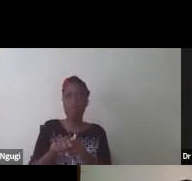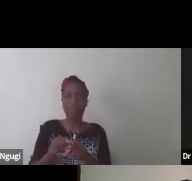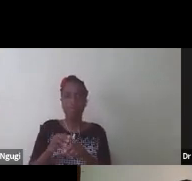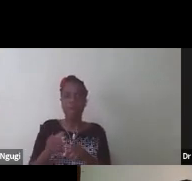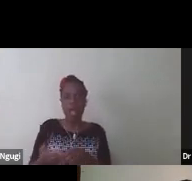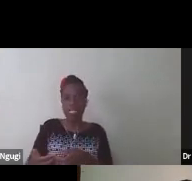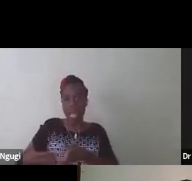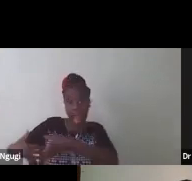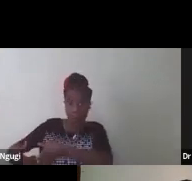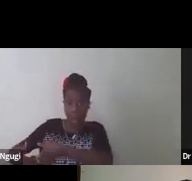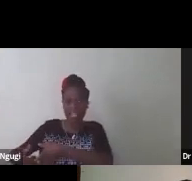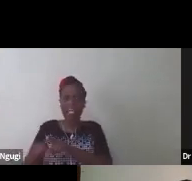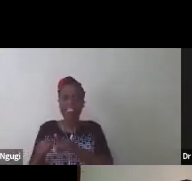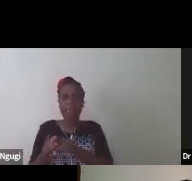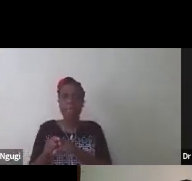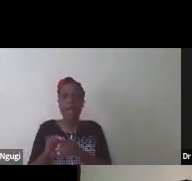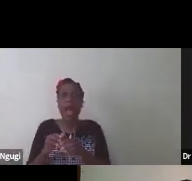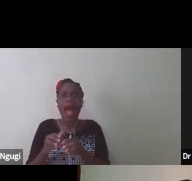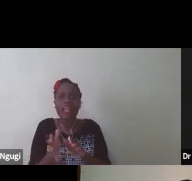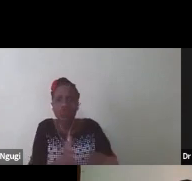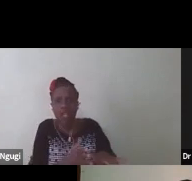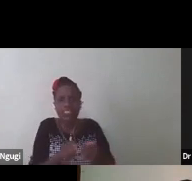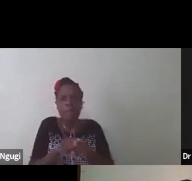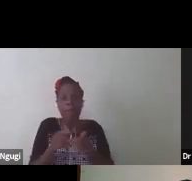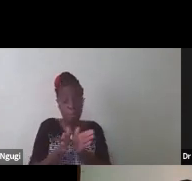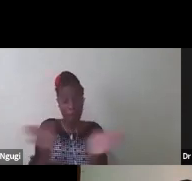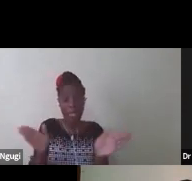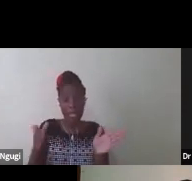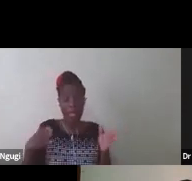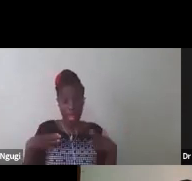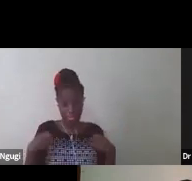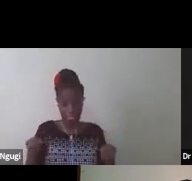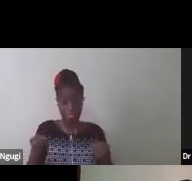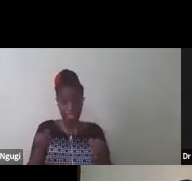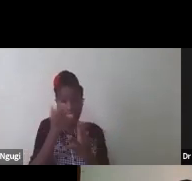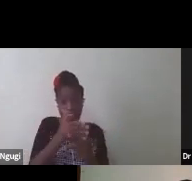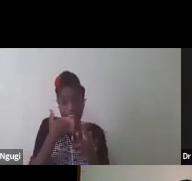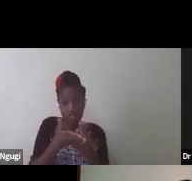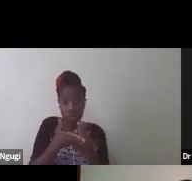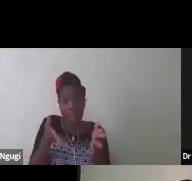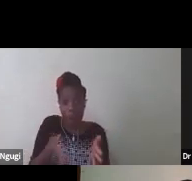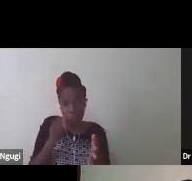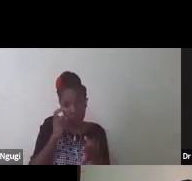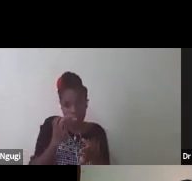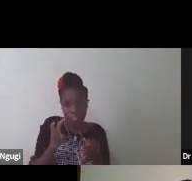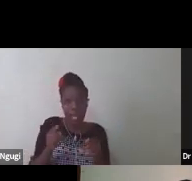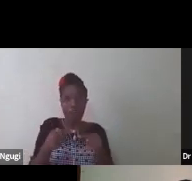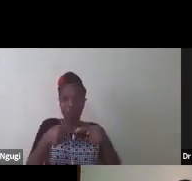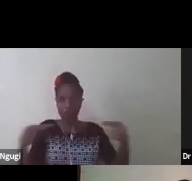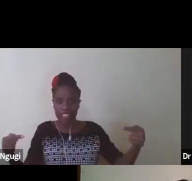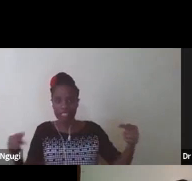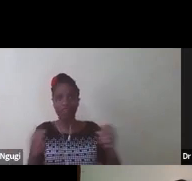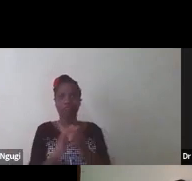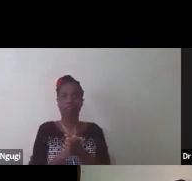And this has been more enhanced even also by the public health interventions we are taking. And I know people in epidemiology, this is a language